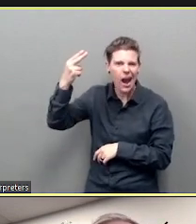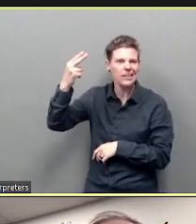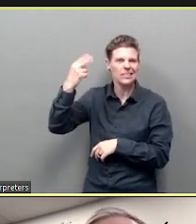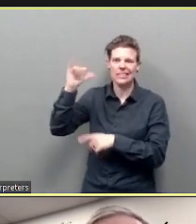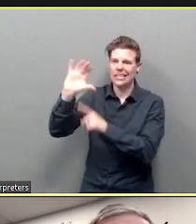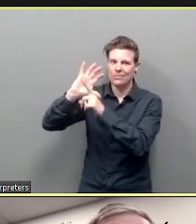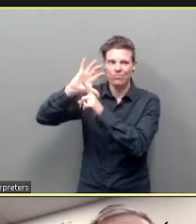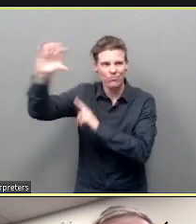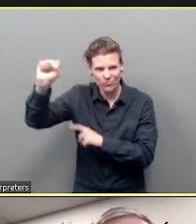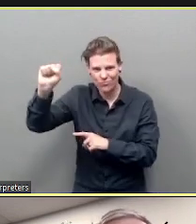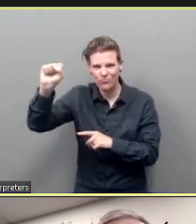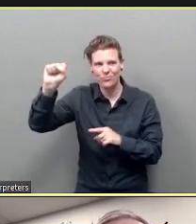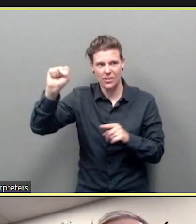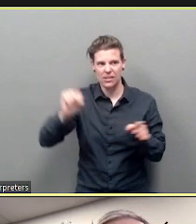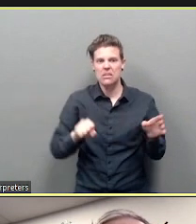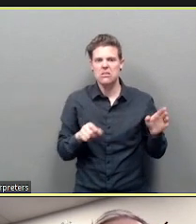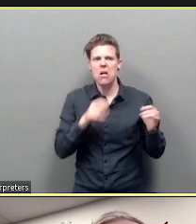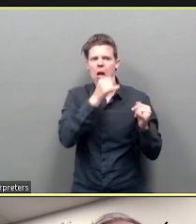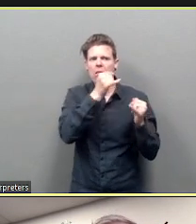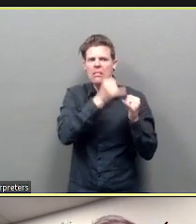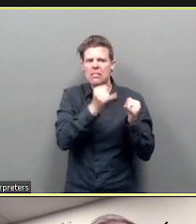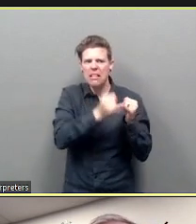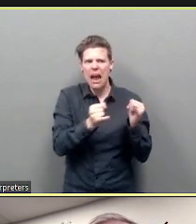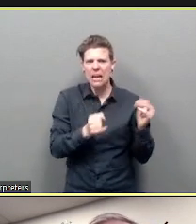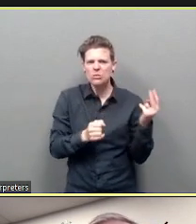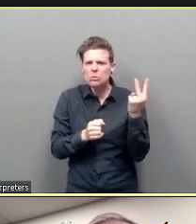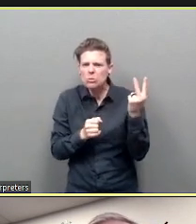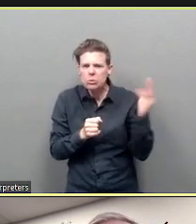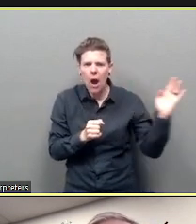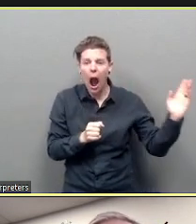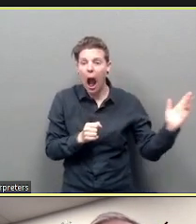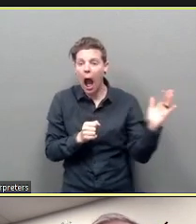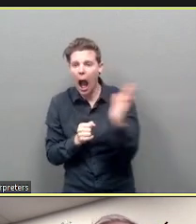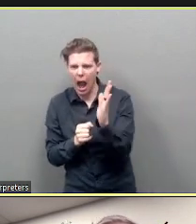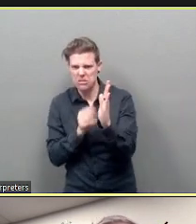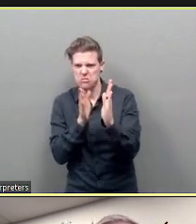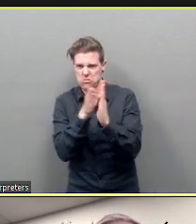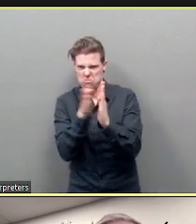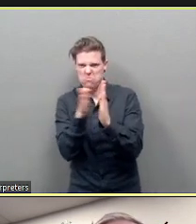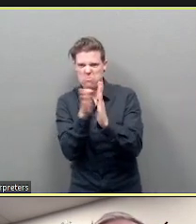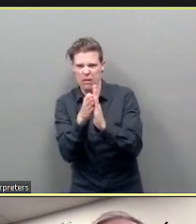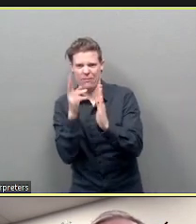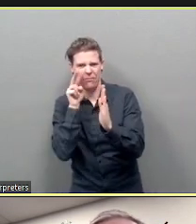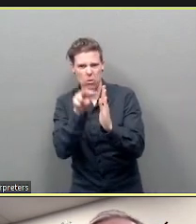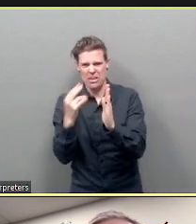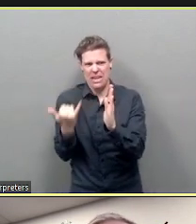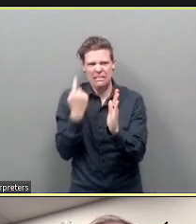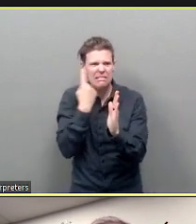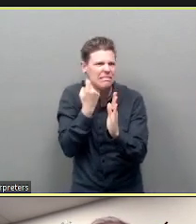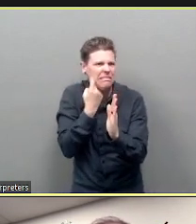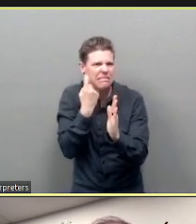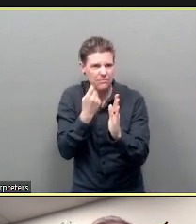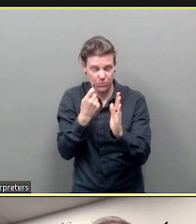for those of you who watch every week, you'll remember that back in November, and Brianna, if you can point to that 81,